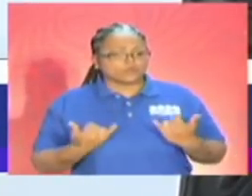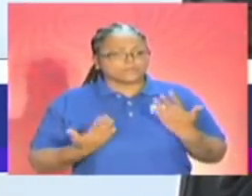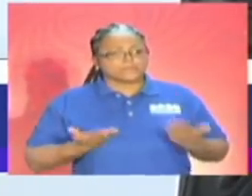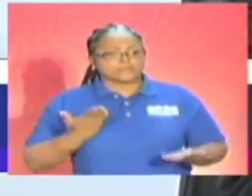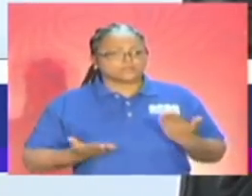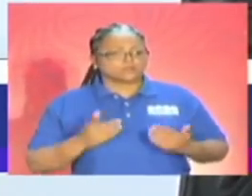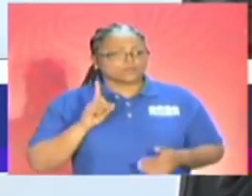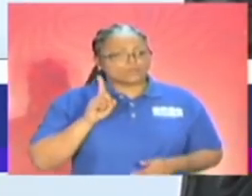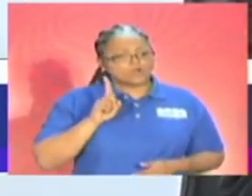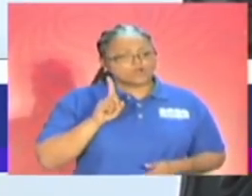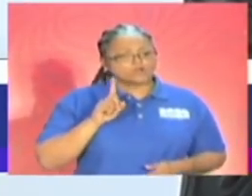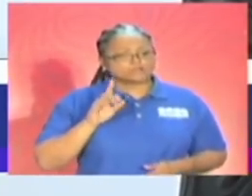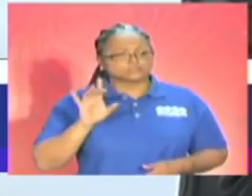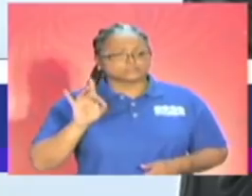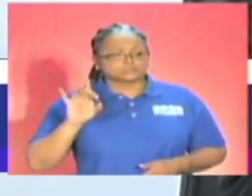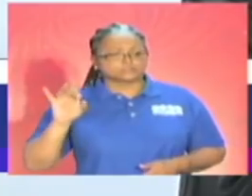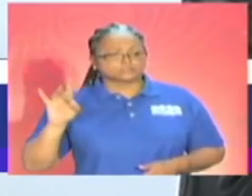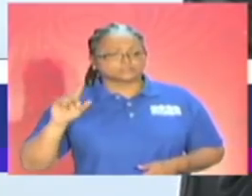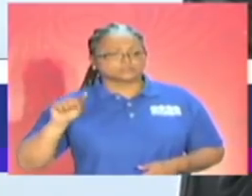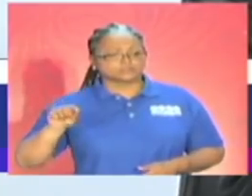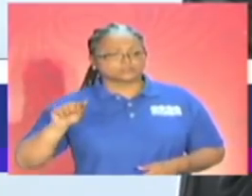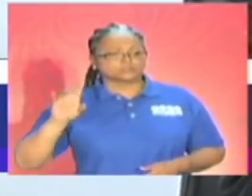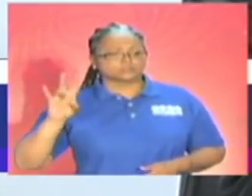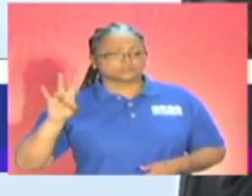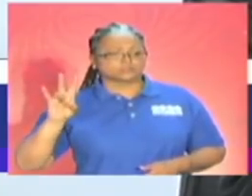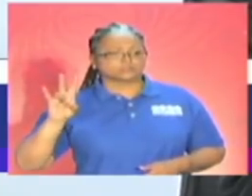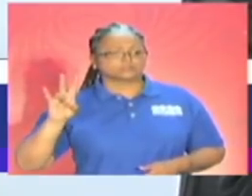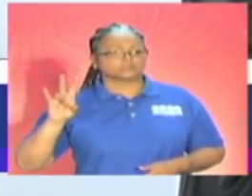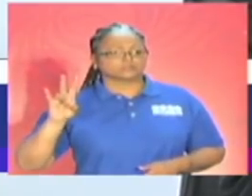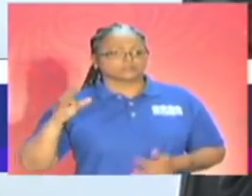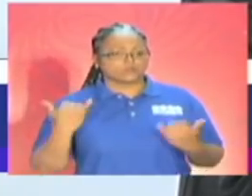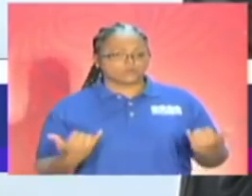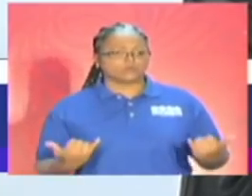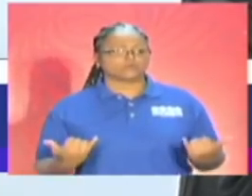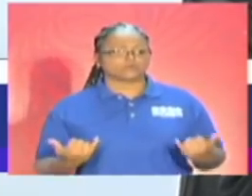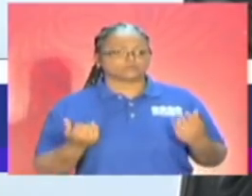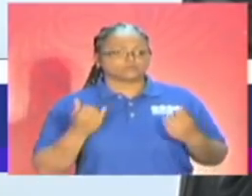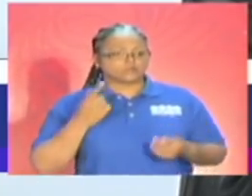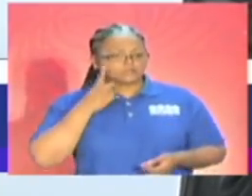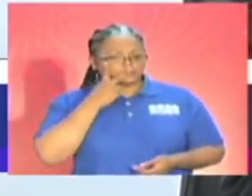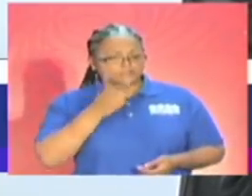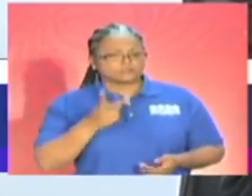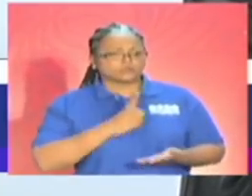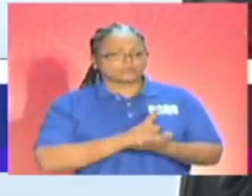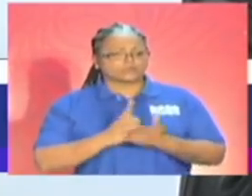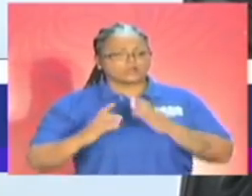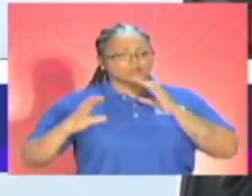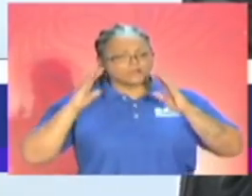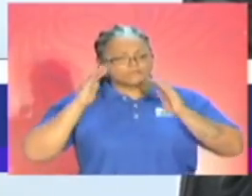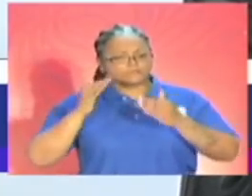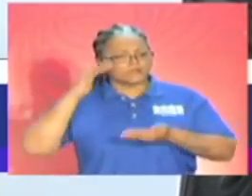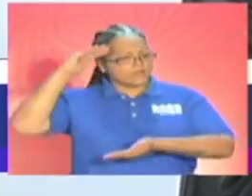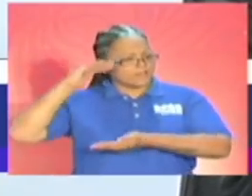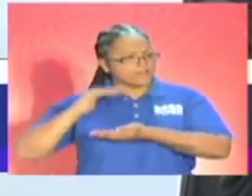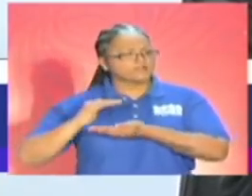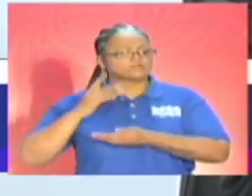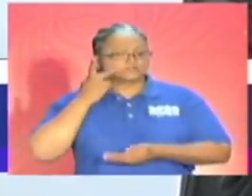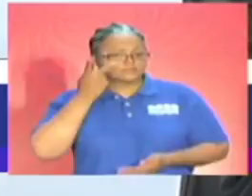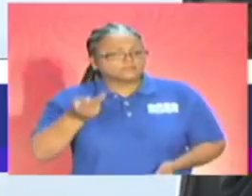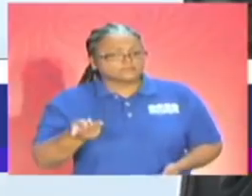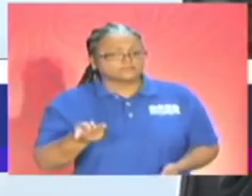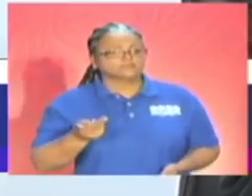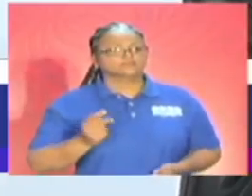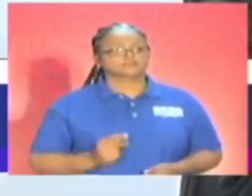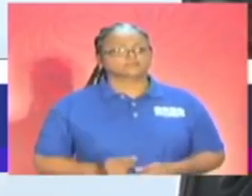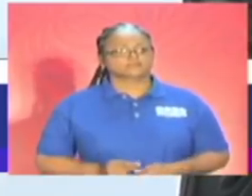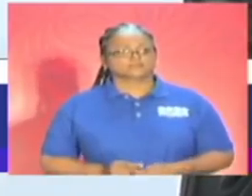as of yesterday, which is decreased from last week, which would have been up to a maximum last week of about 240.